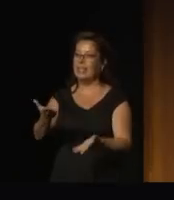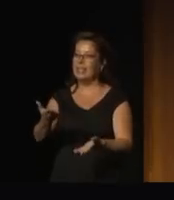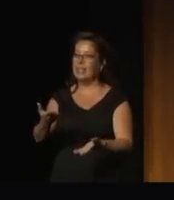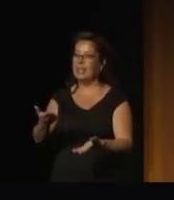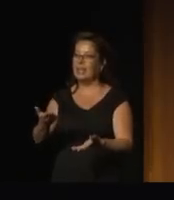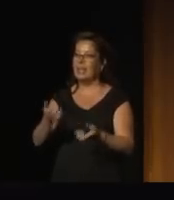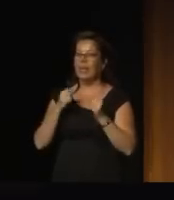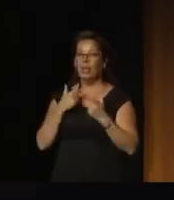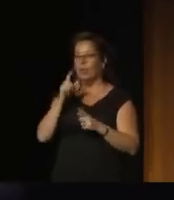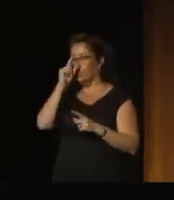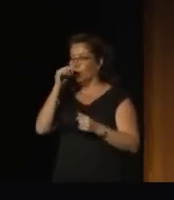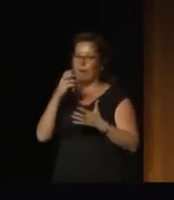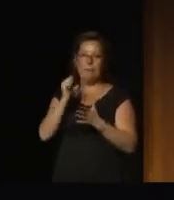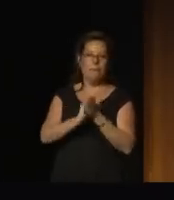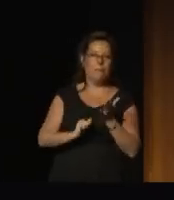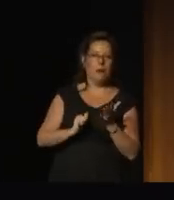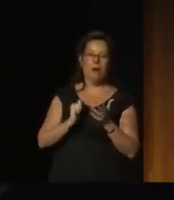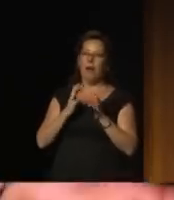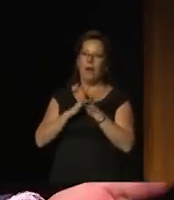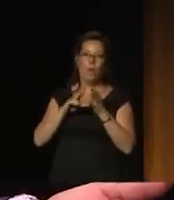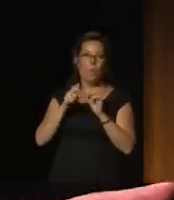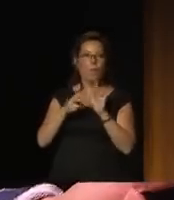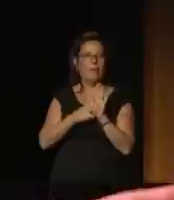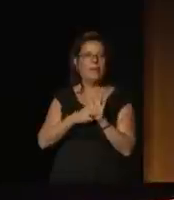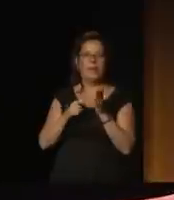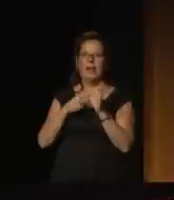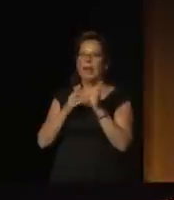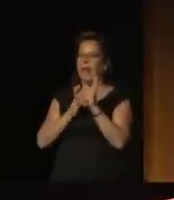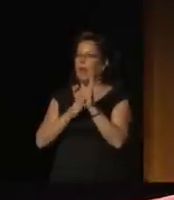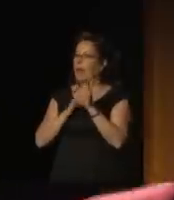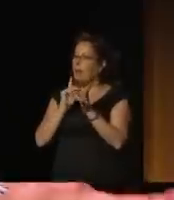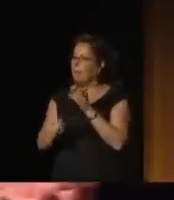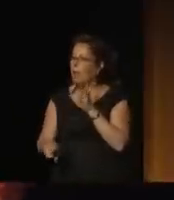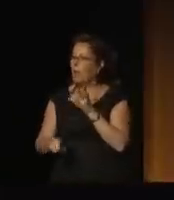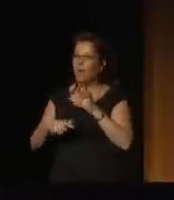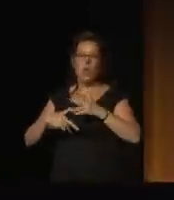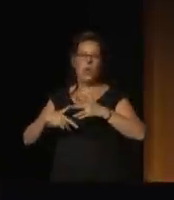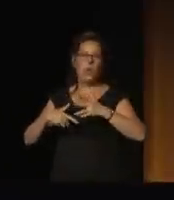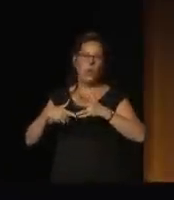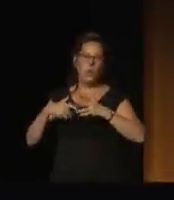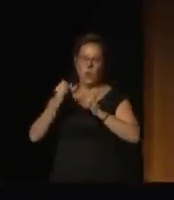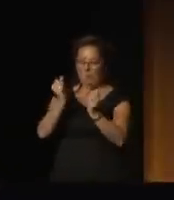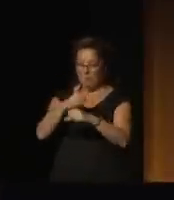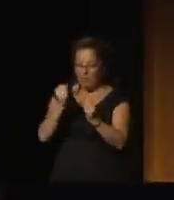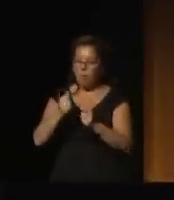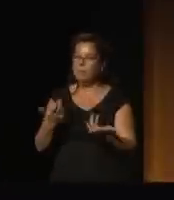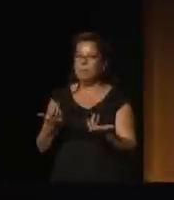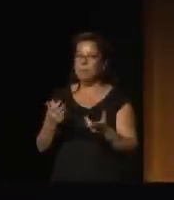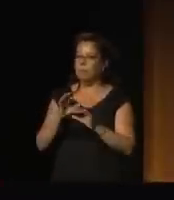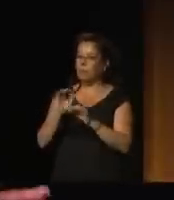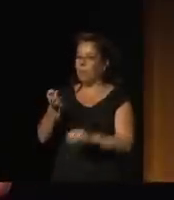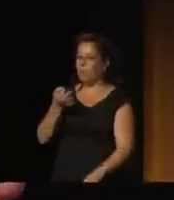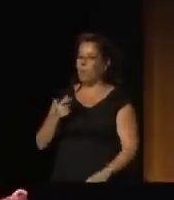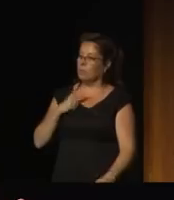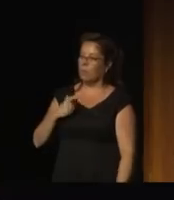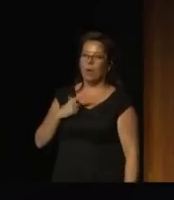You could buy a cache of weapons, tons of ammo, and nobody's gonna say anything to you. So there comes a point, all